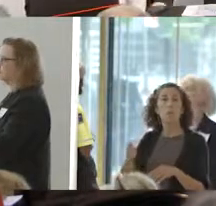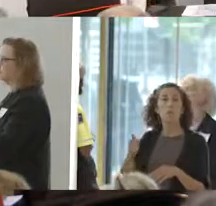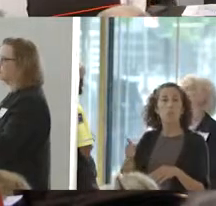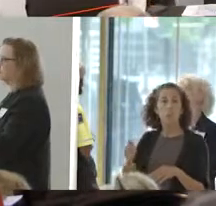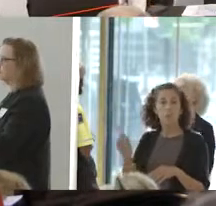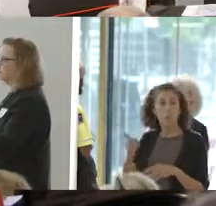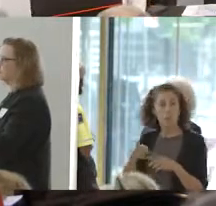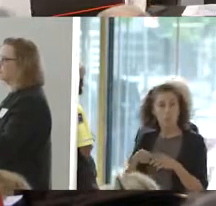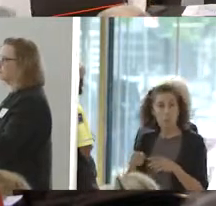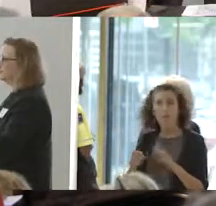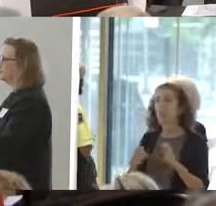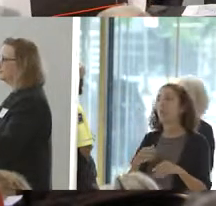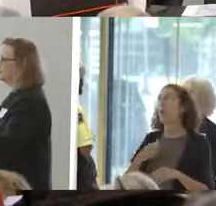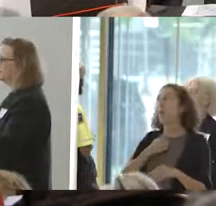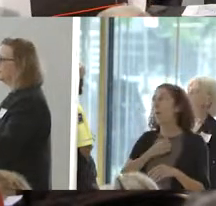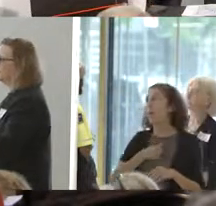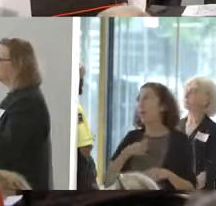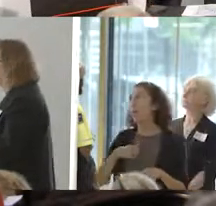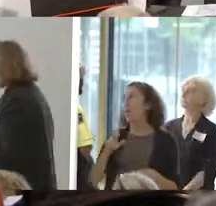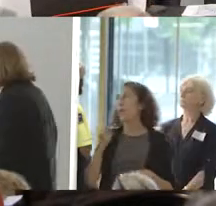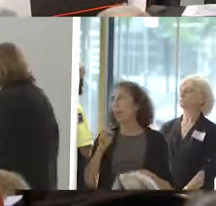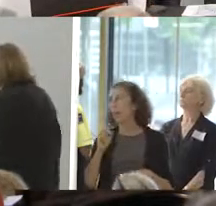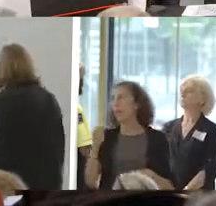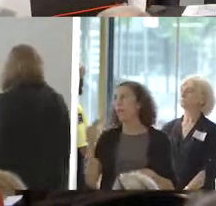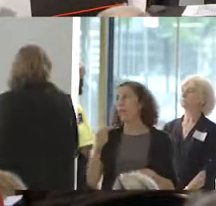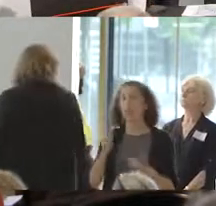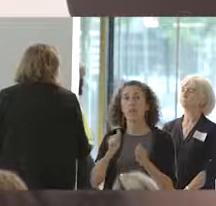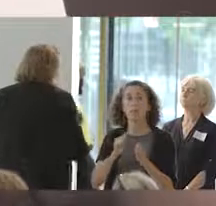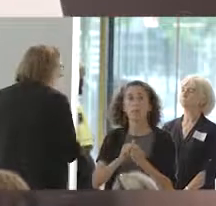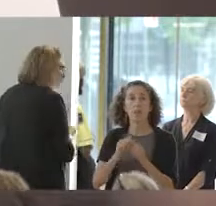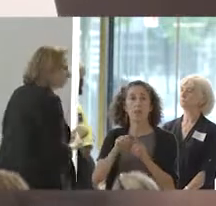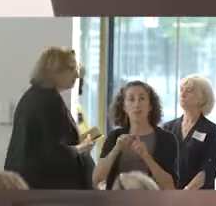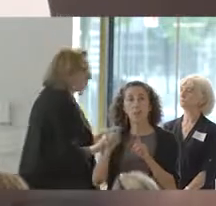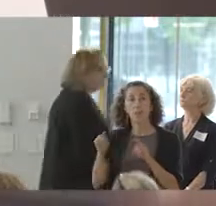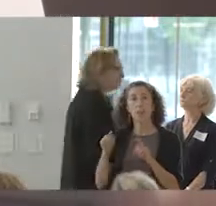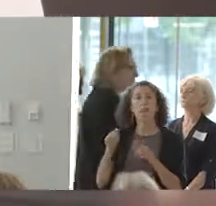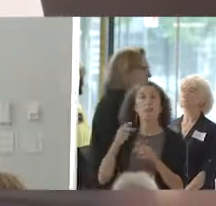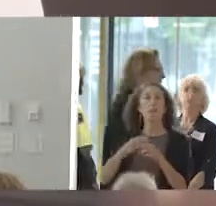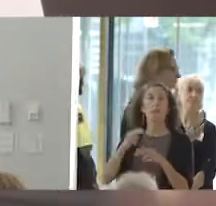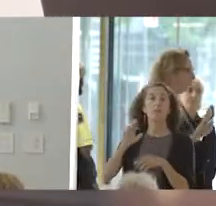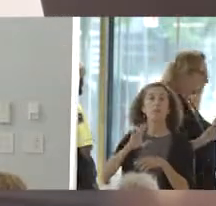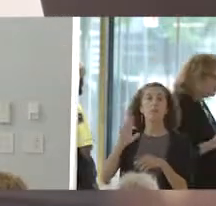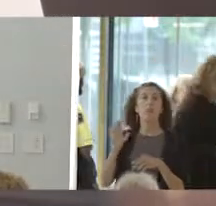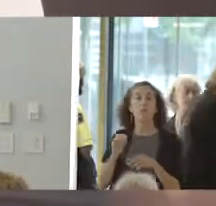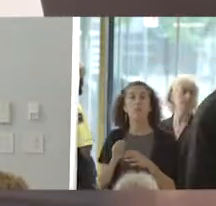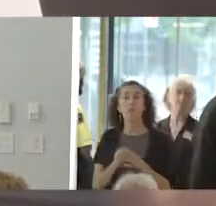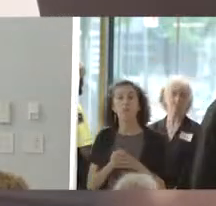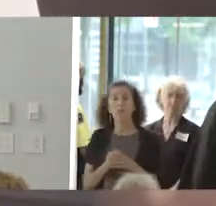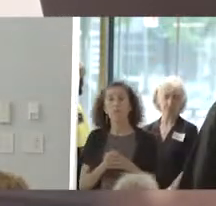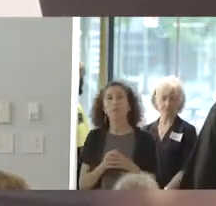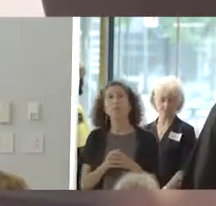my apologies, Sammy. I'm Garrett Avery with AECOM, landscape architect by background, and the design task